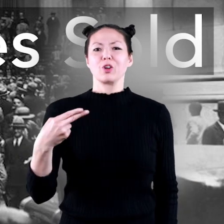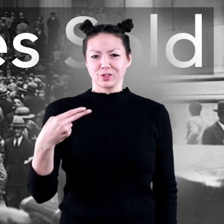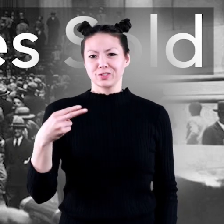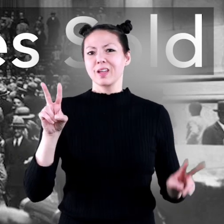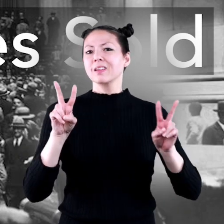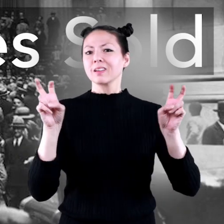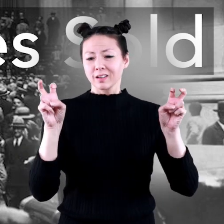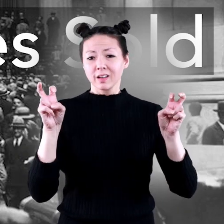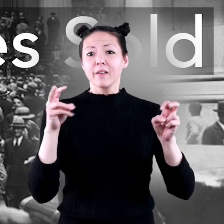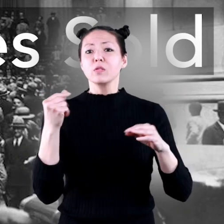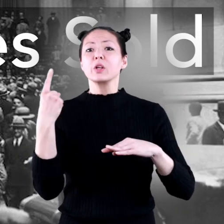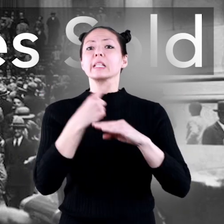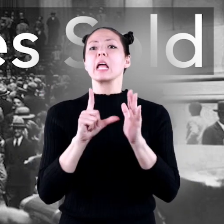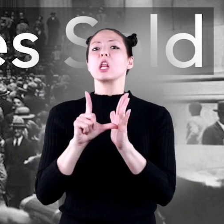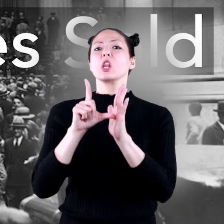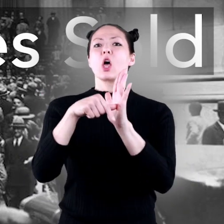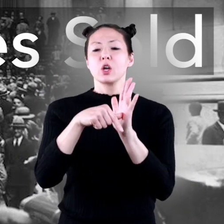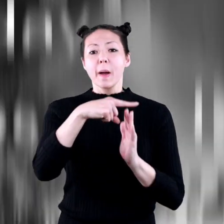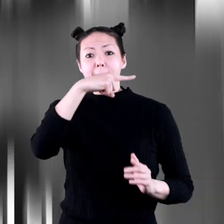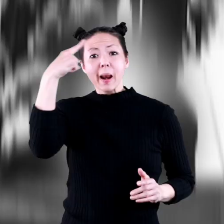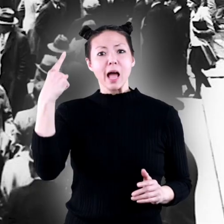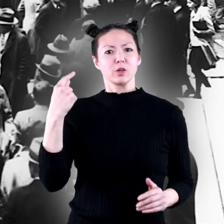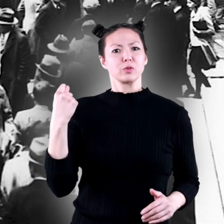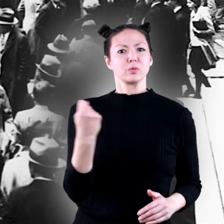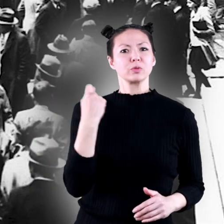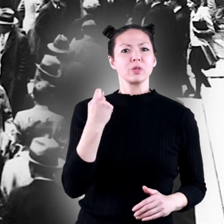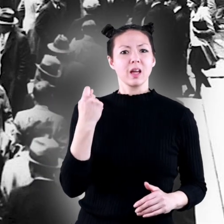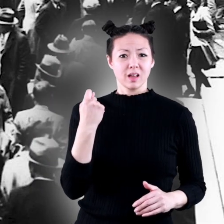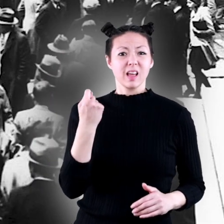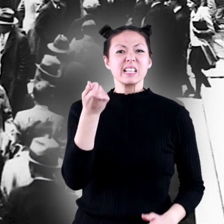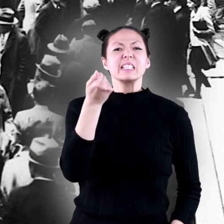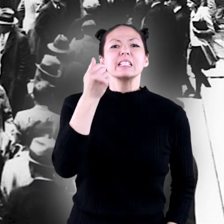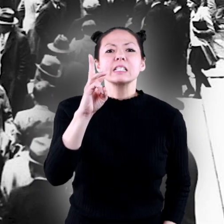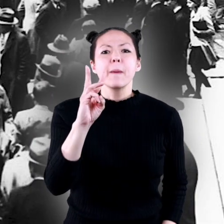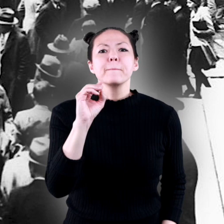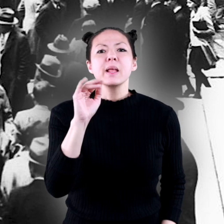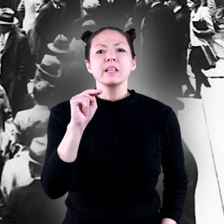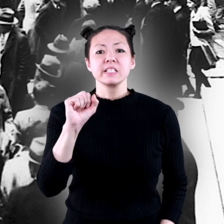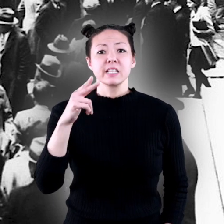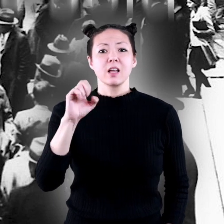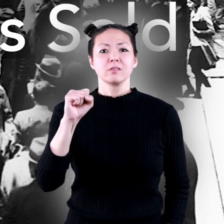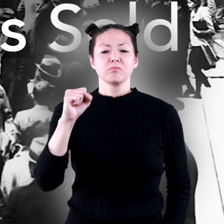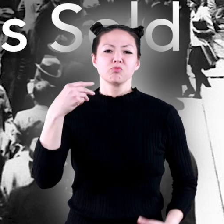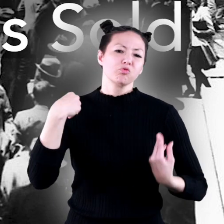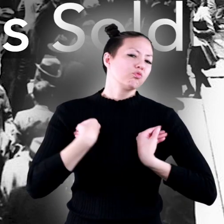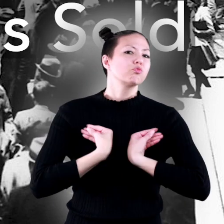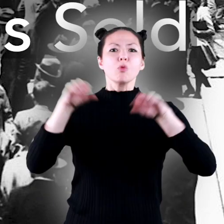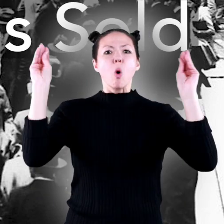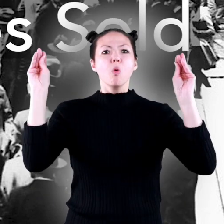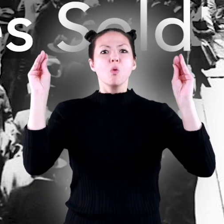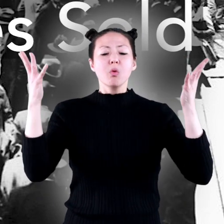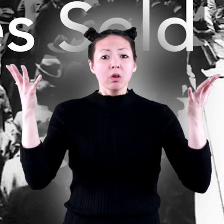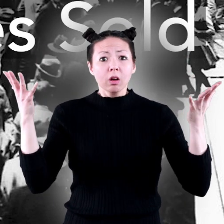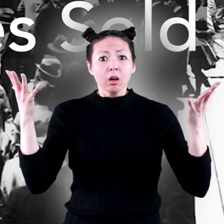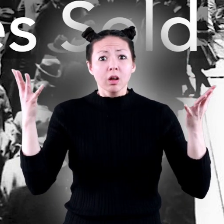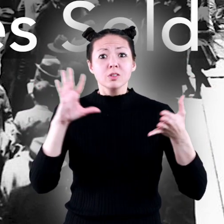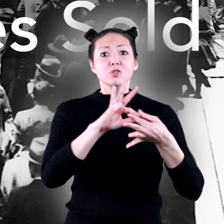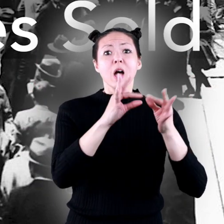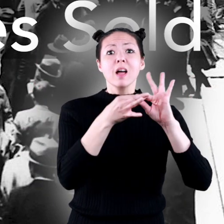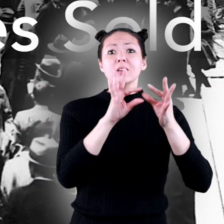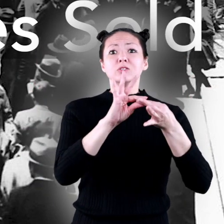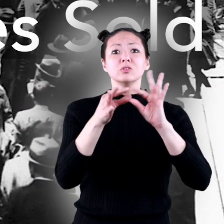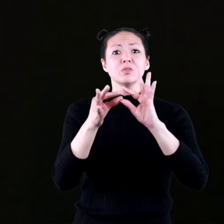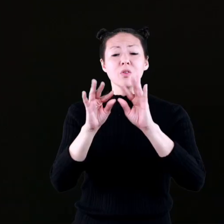became known as Black Thursday. A few days later, on Black Tuesday, 16 million shares